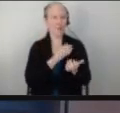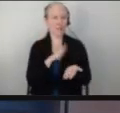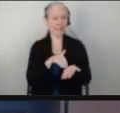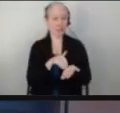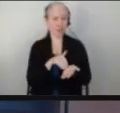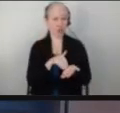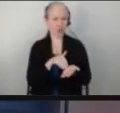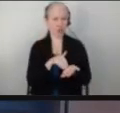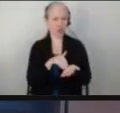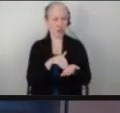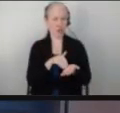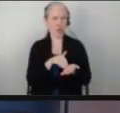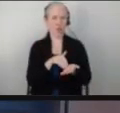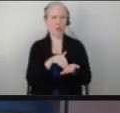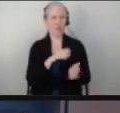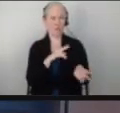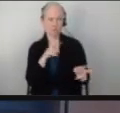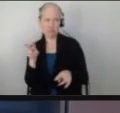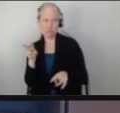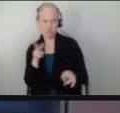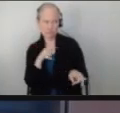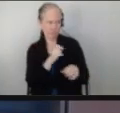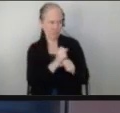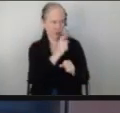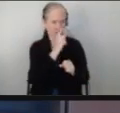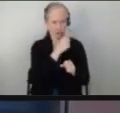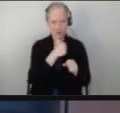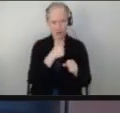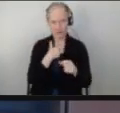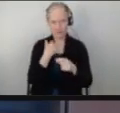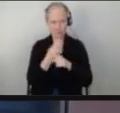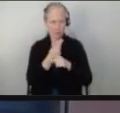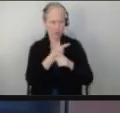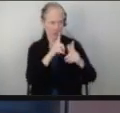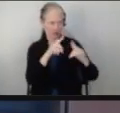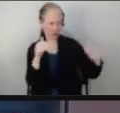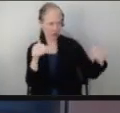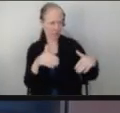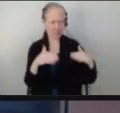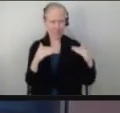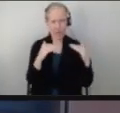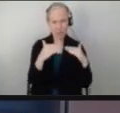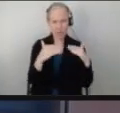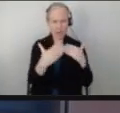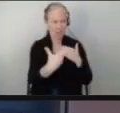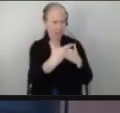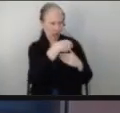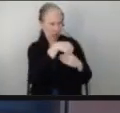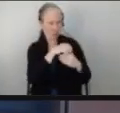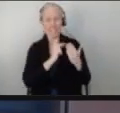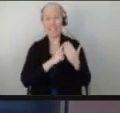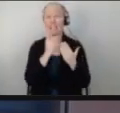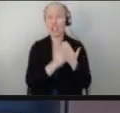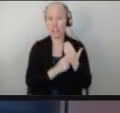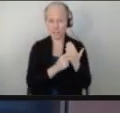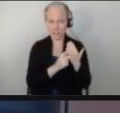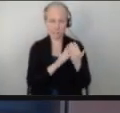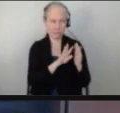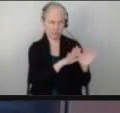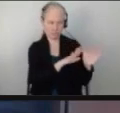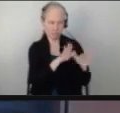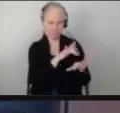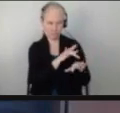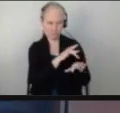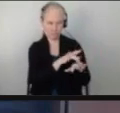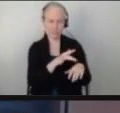for making sure that we have appropriate diversity, equity, and inclusion initiatives. And as